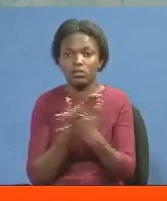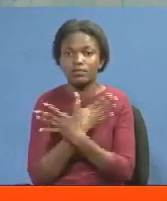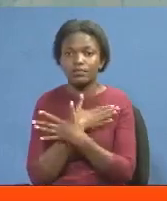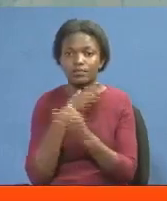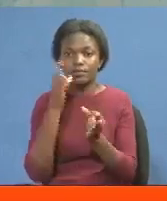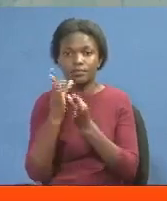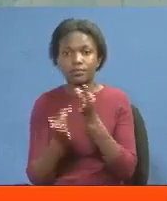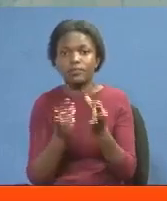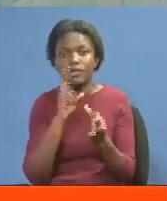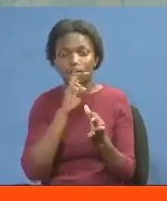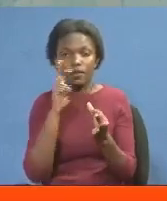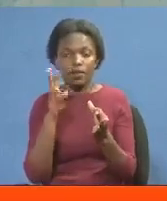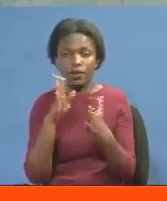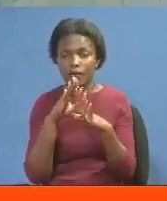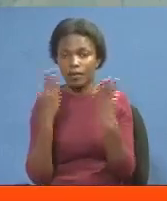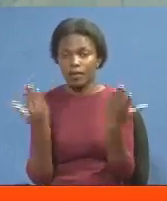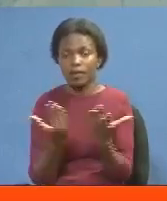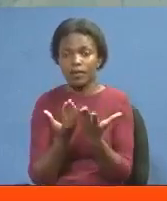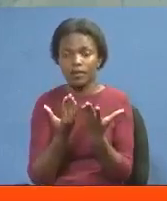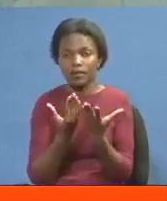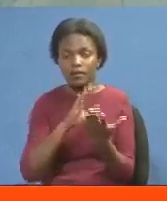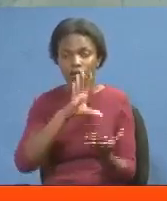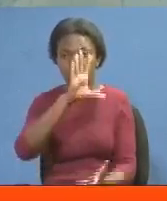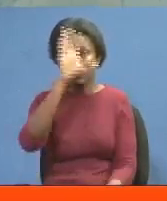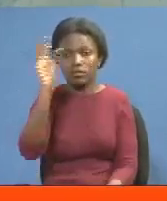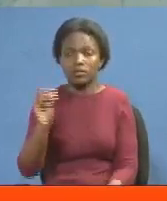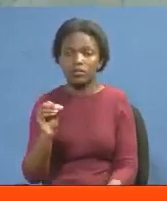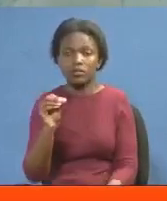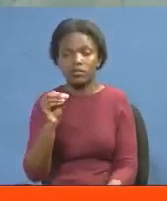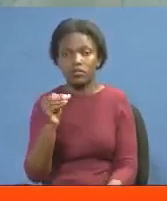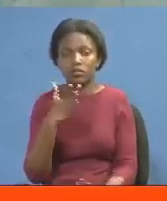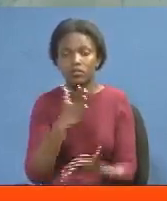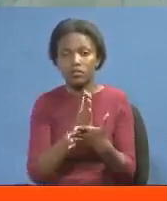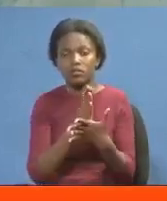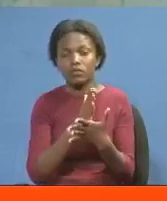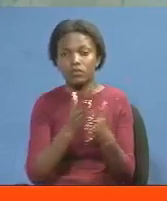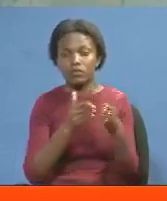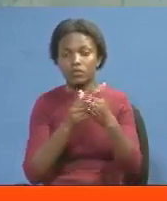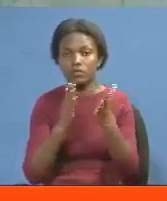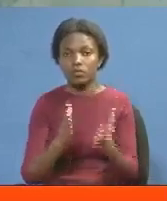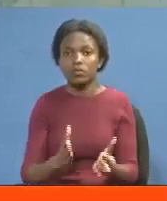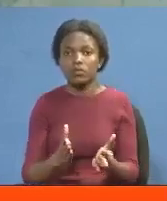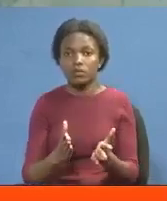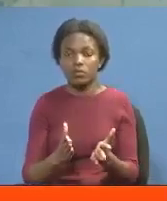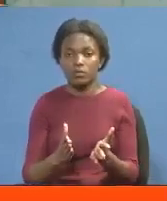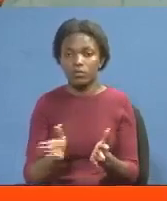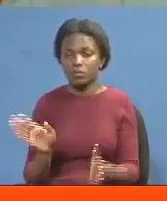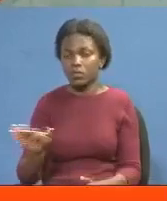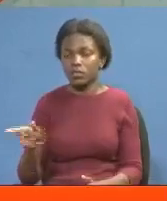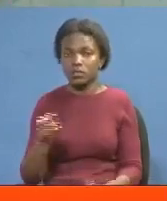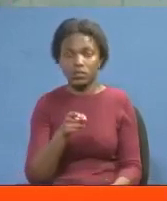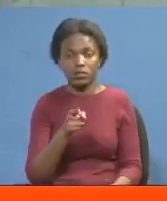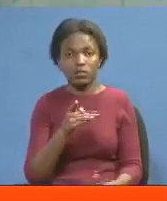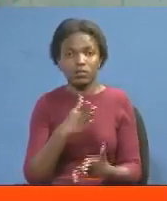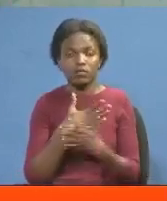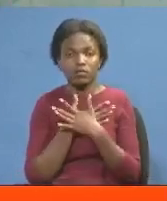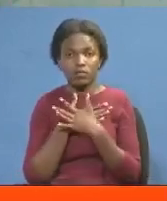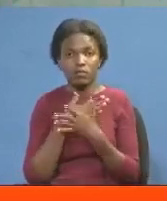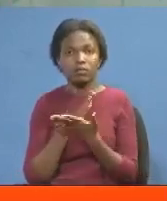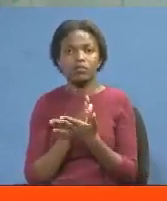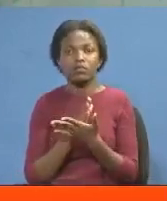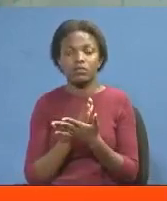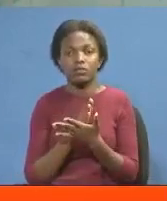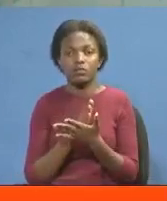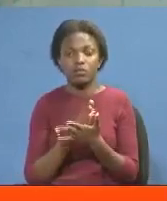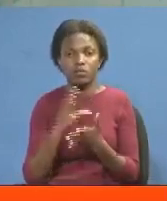look at the region, the Horn of Africa region and the Great Lakes region, in fact, the leaders of this region are almost friends. They are like, they have